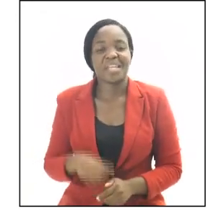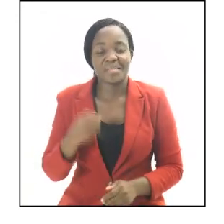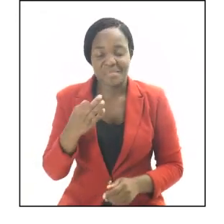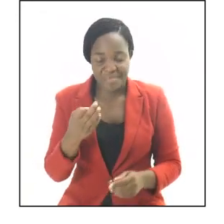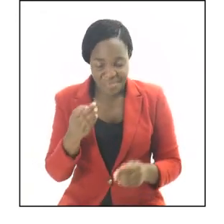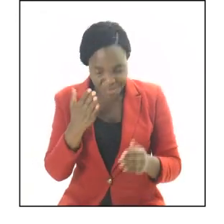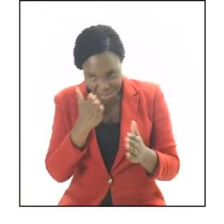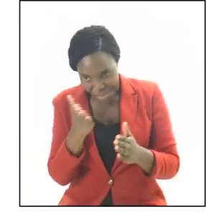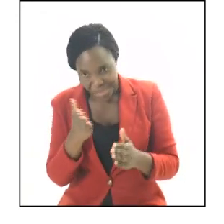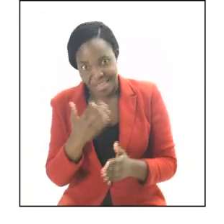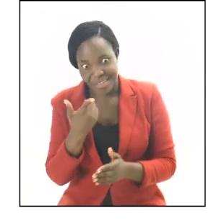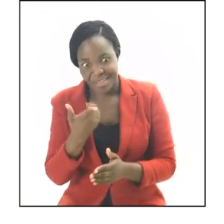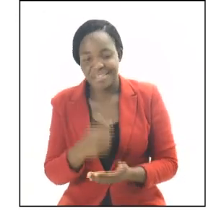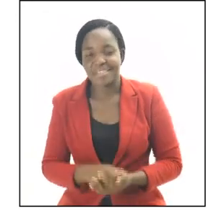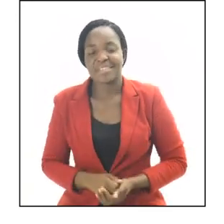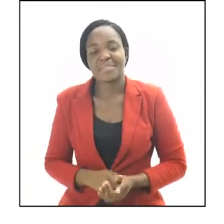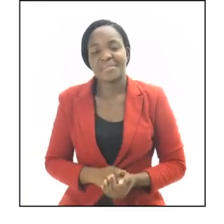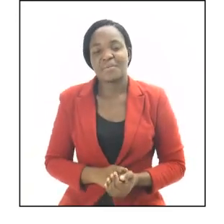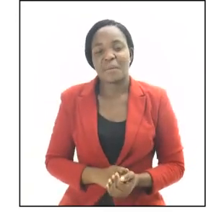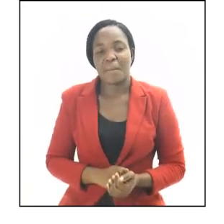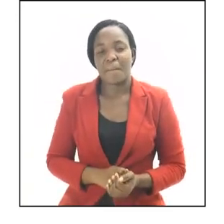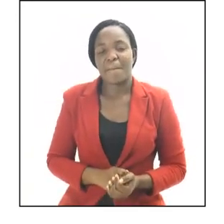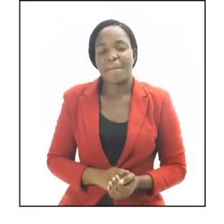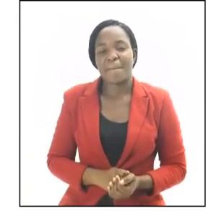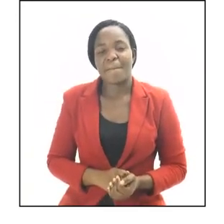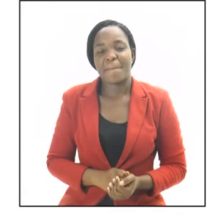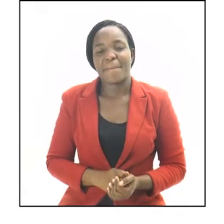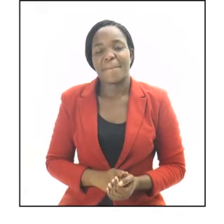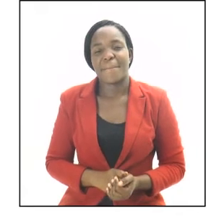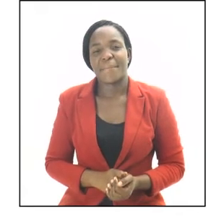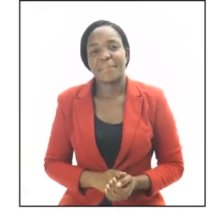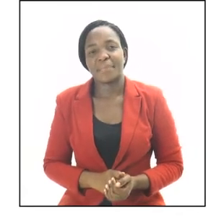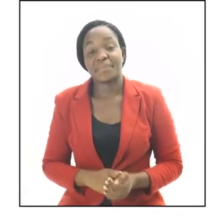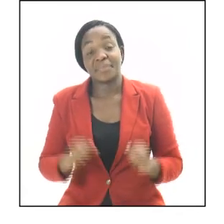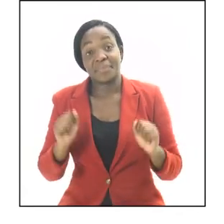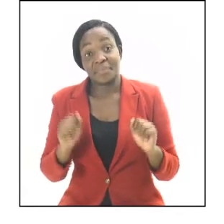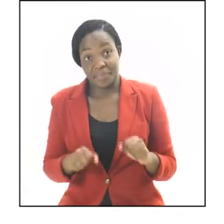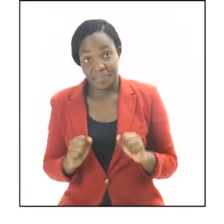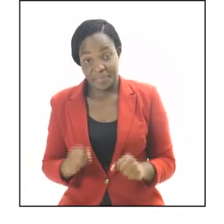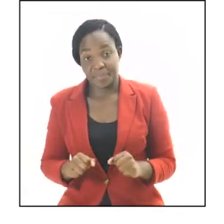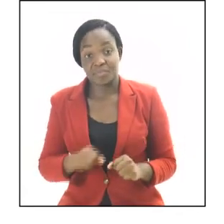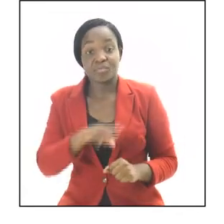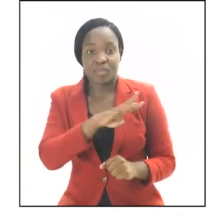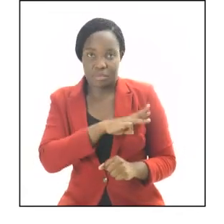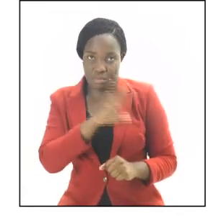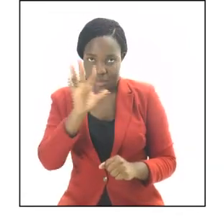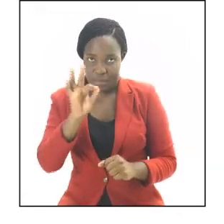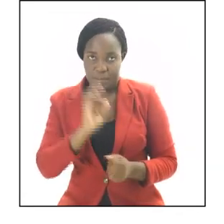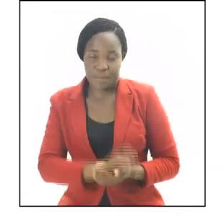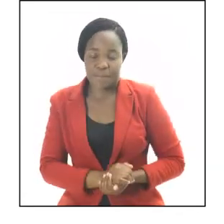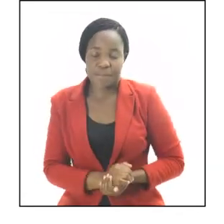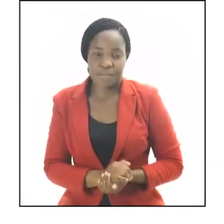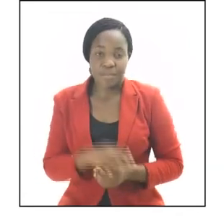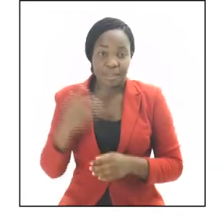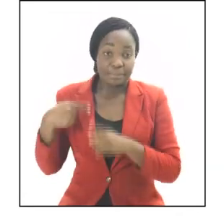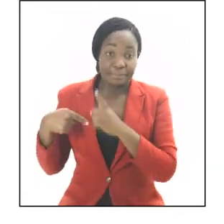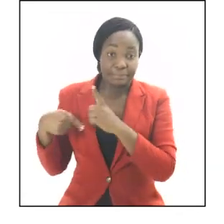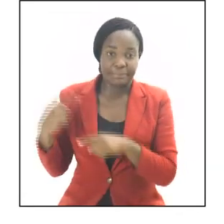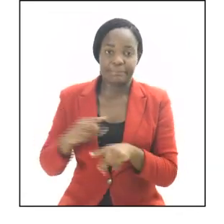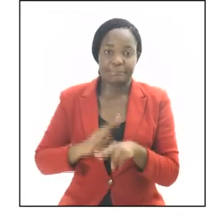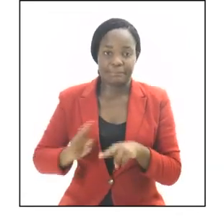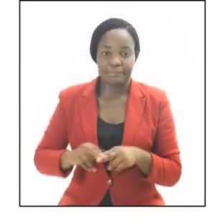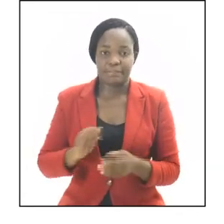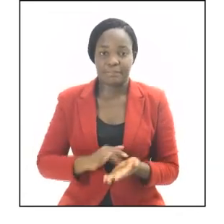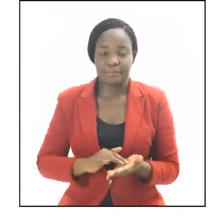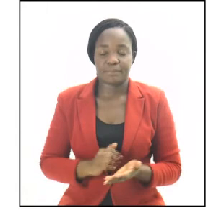make. I must check carefully. Of course it should be 39. Let me recalculate quickly.